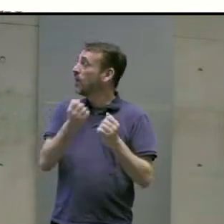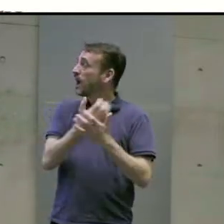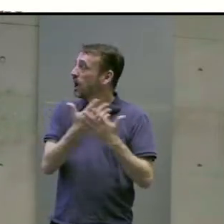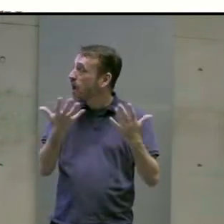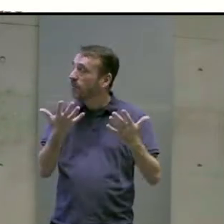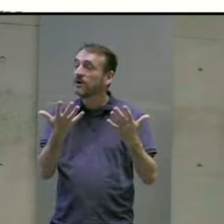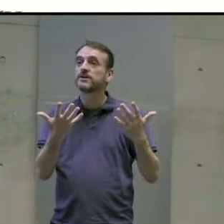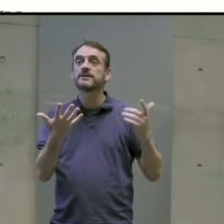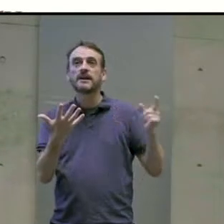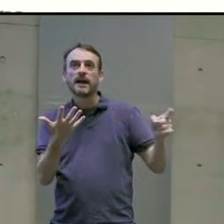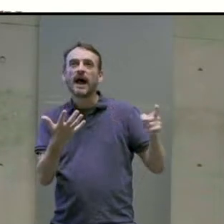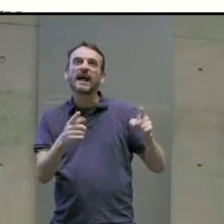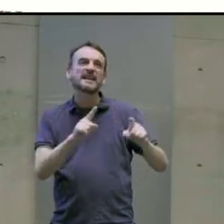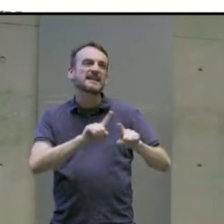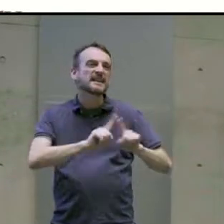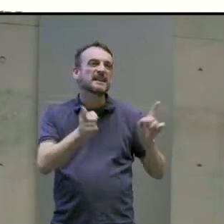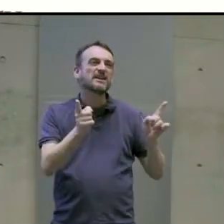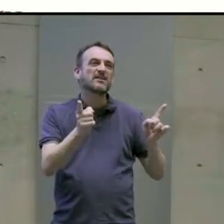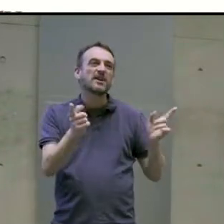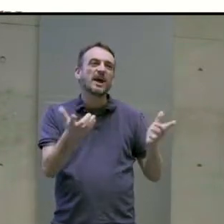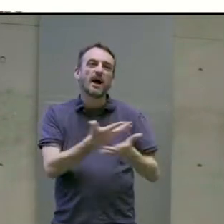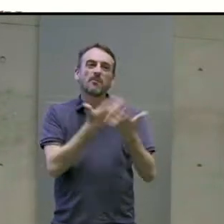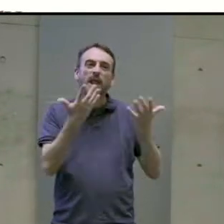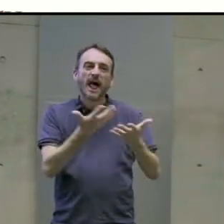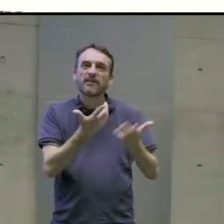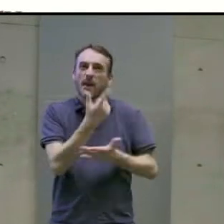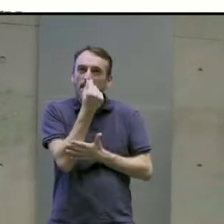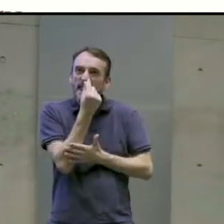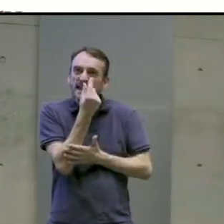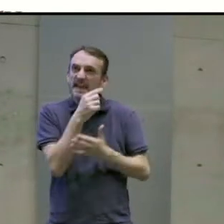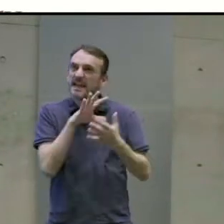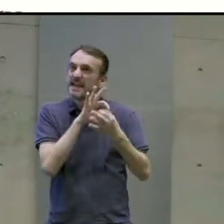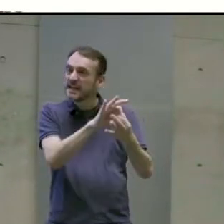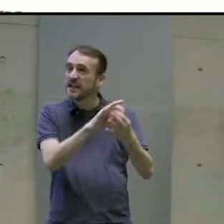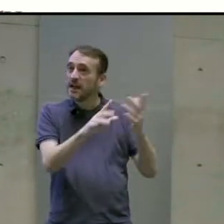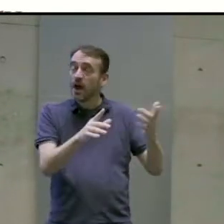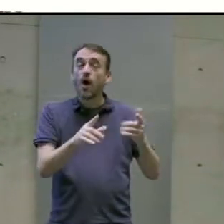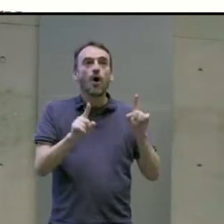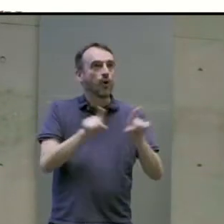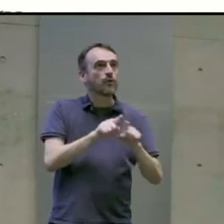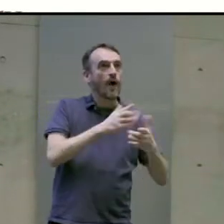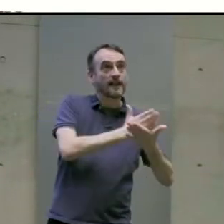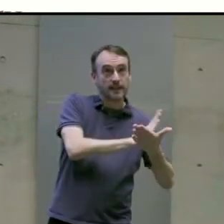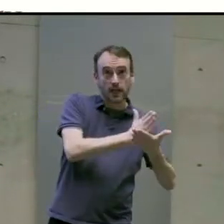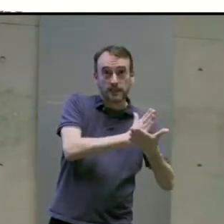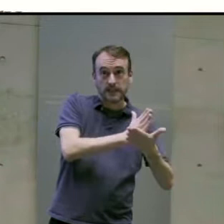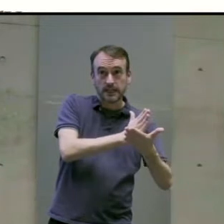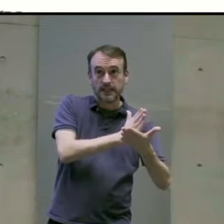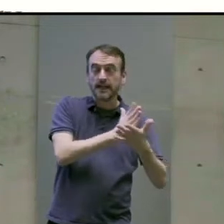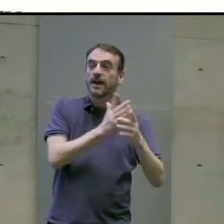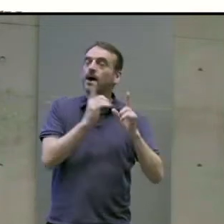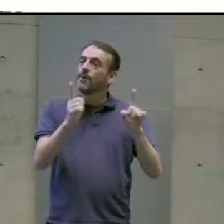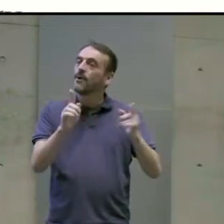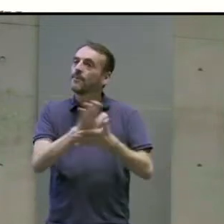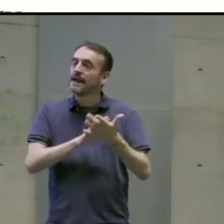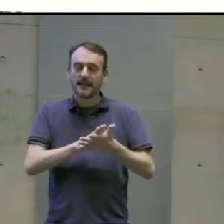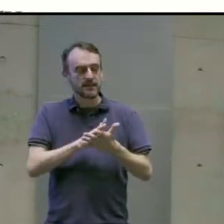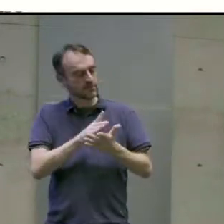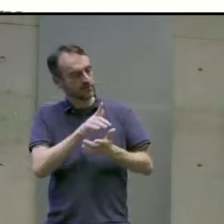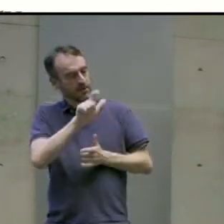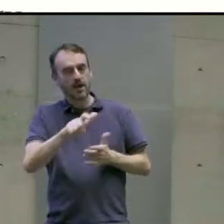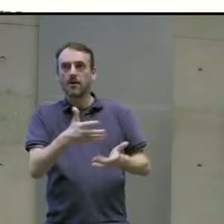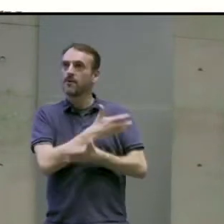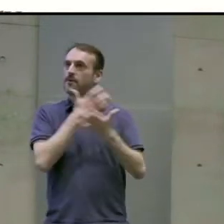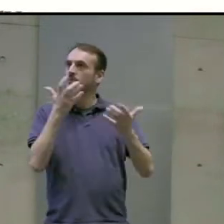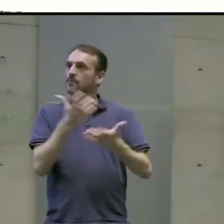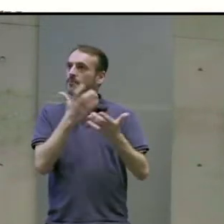have like different routes that you can take through the game. Uncertainty, however, it risks upsetting the player for like, this feels